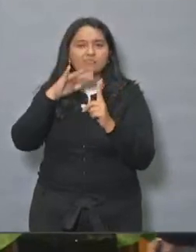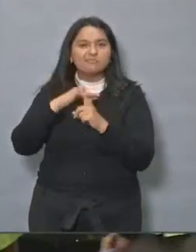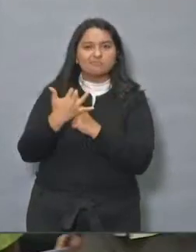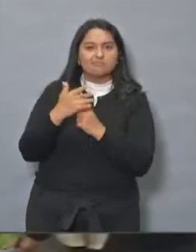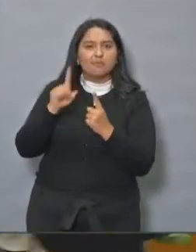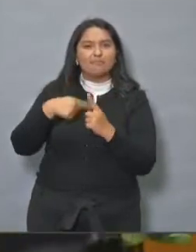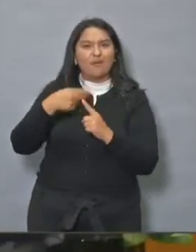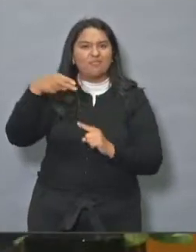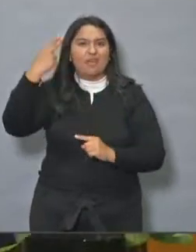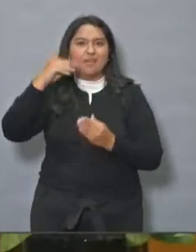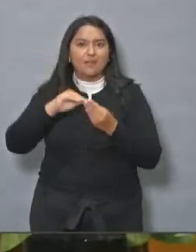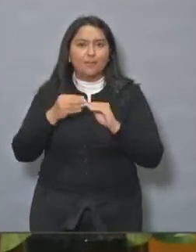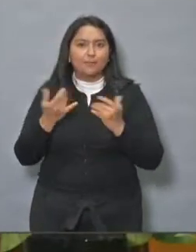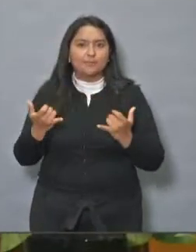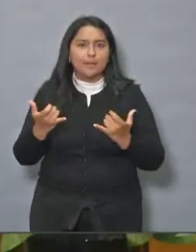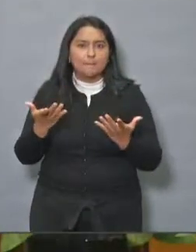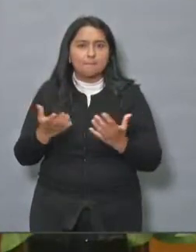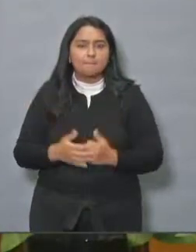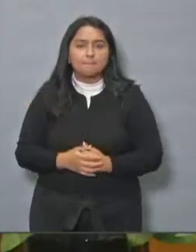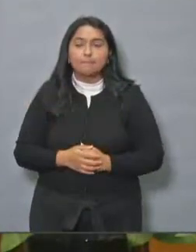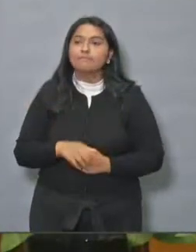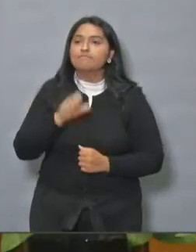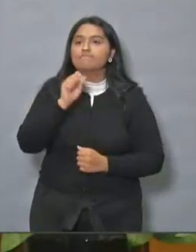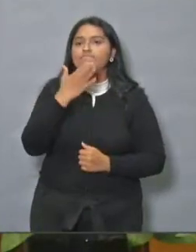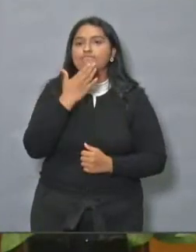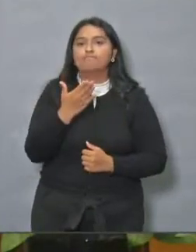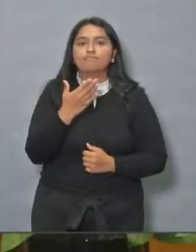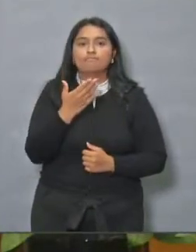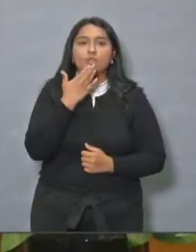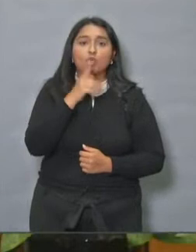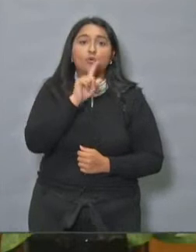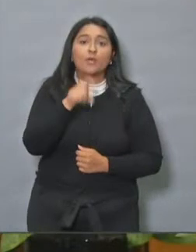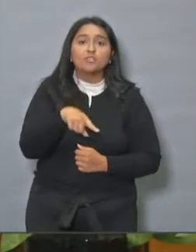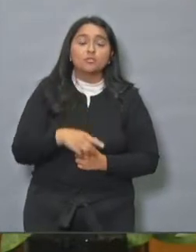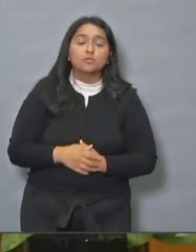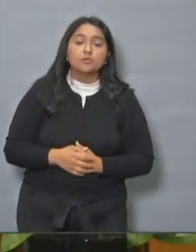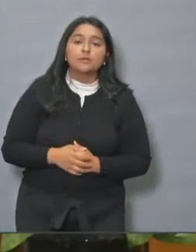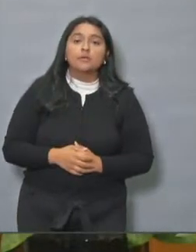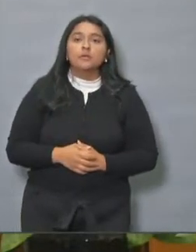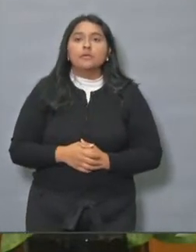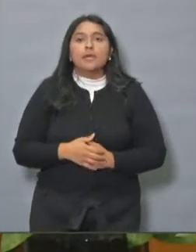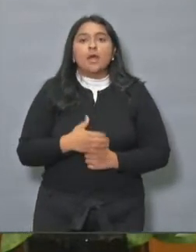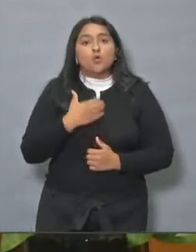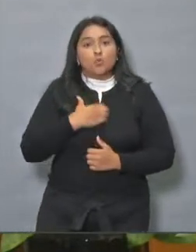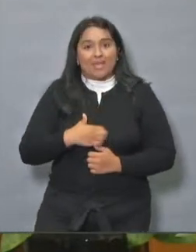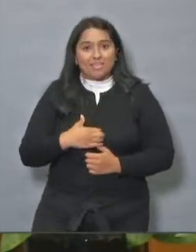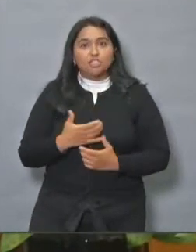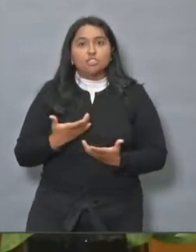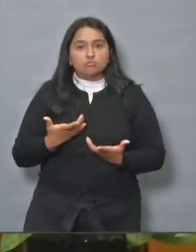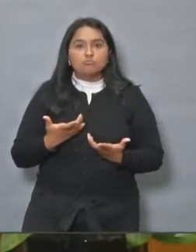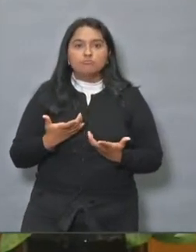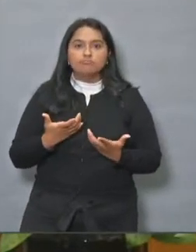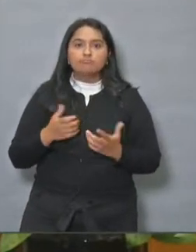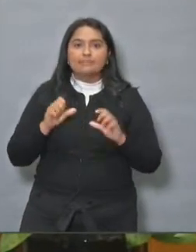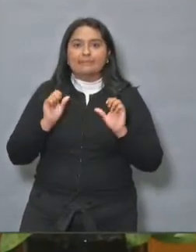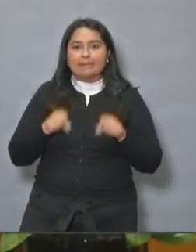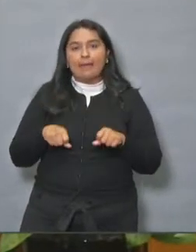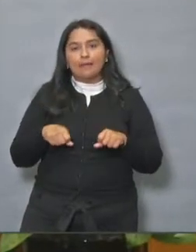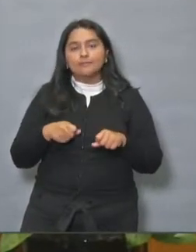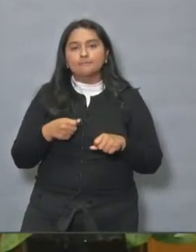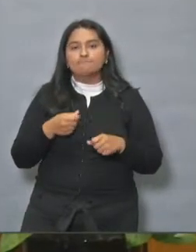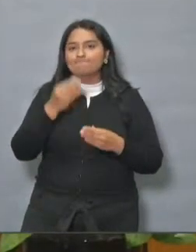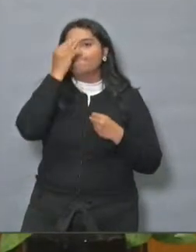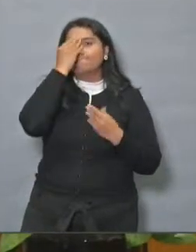today. Yeah, thanks a lot. It's a great question. I wish I could say this was, we had another lab